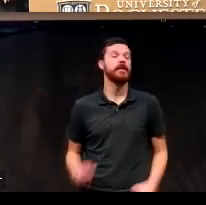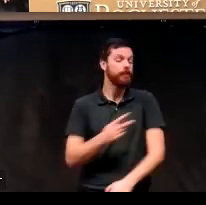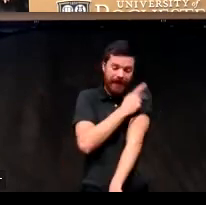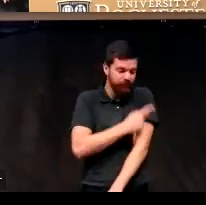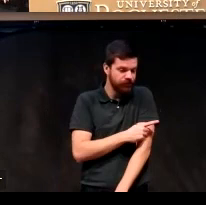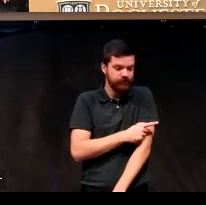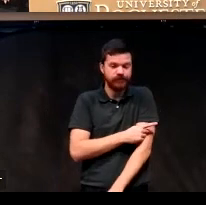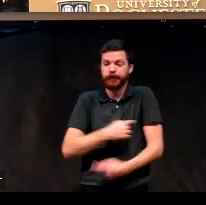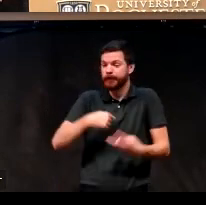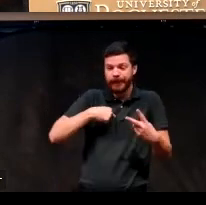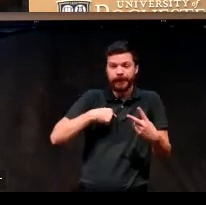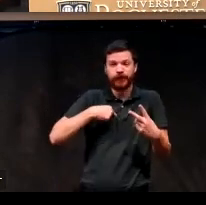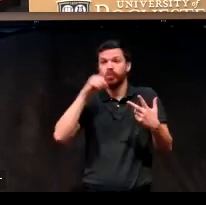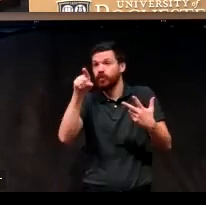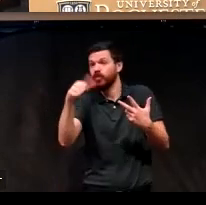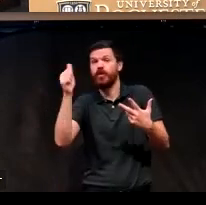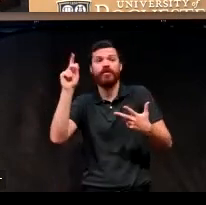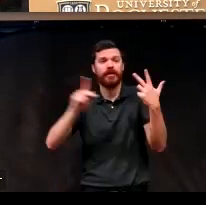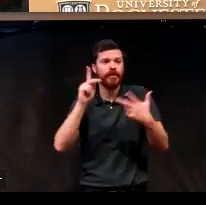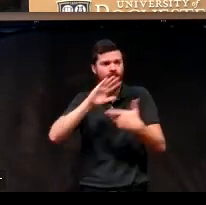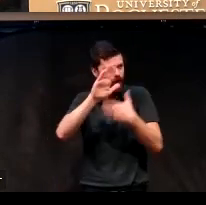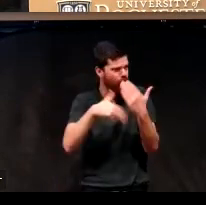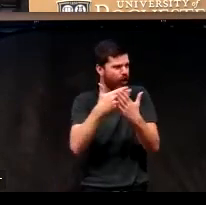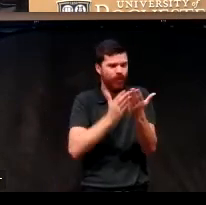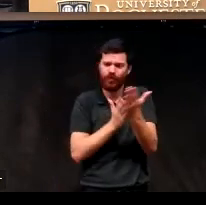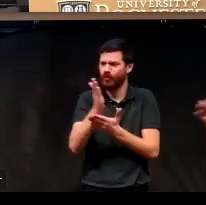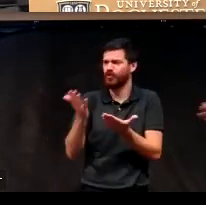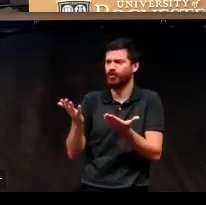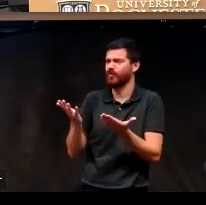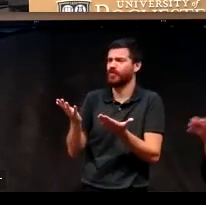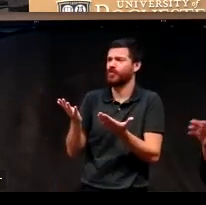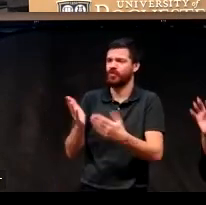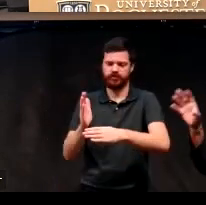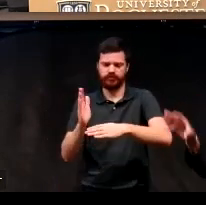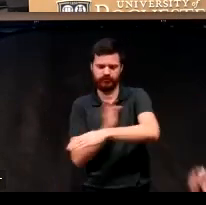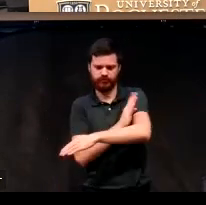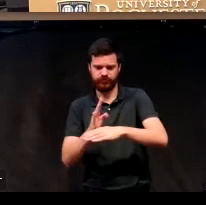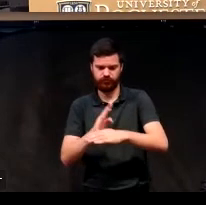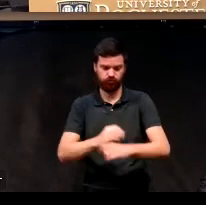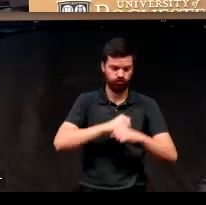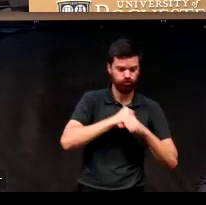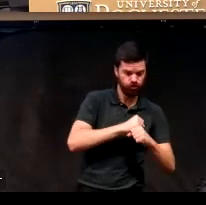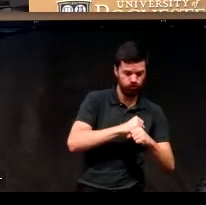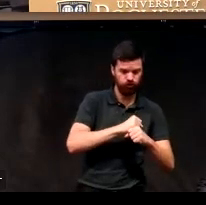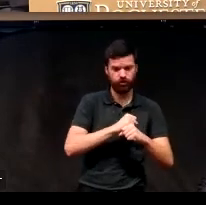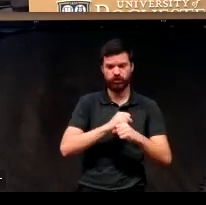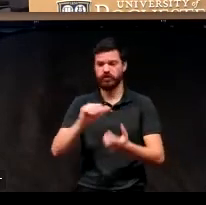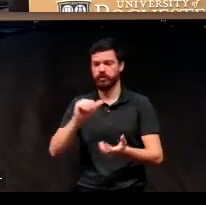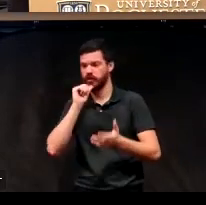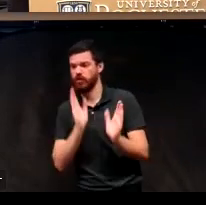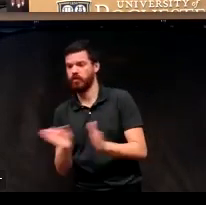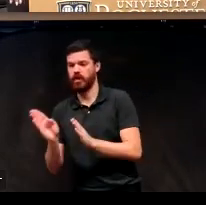me or you or other folks, all go through this on the spectrum of secure versus, you know,